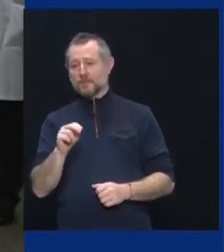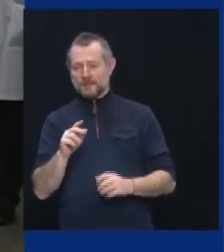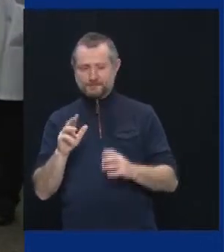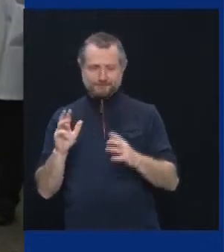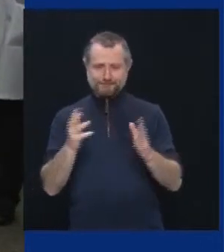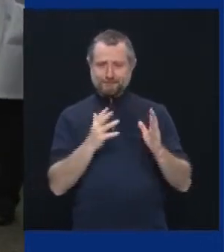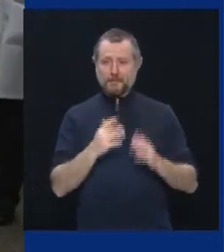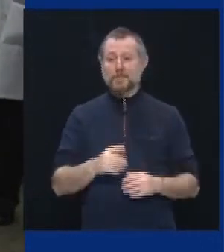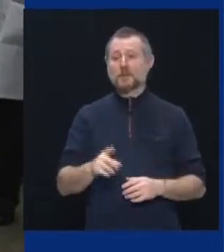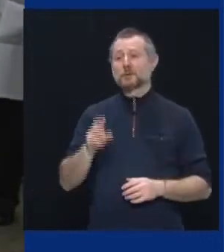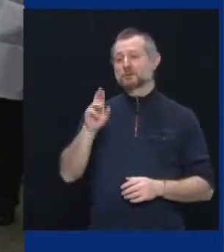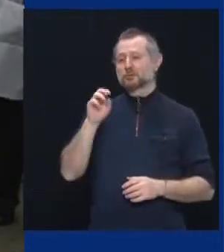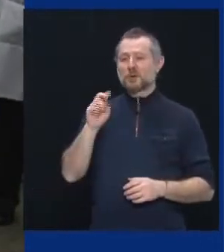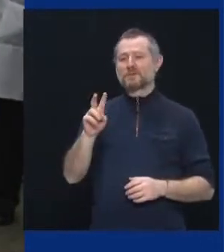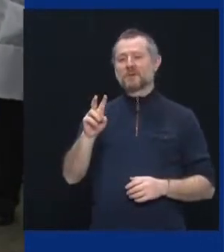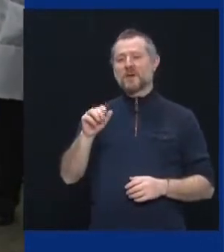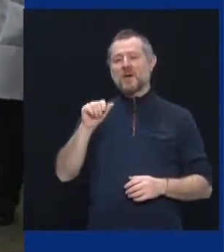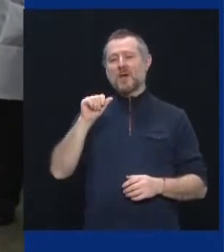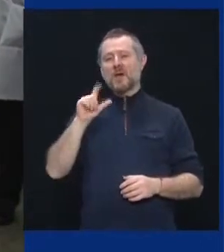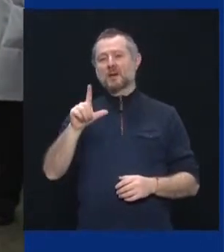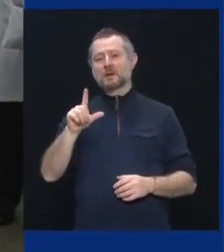Reverend Al Cockfield. Yeah.